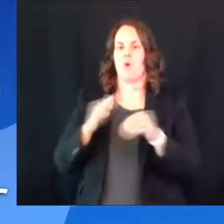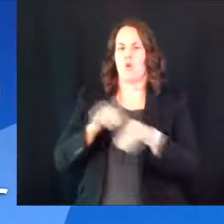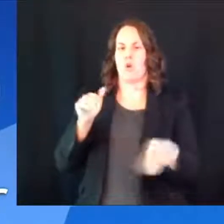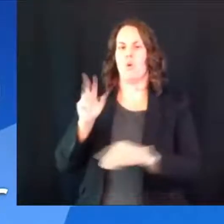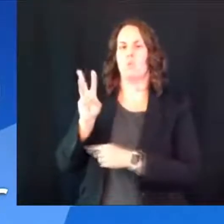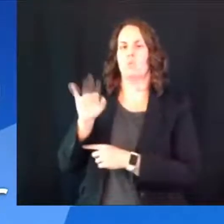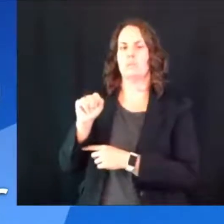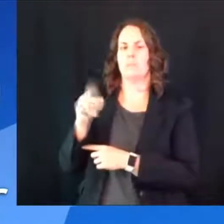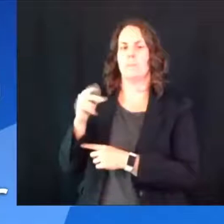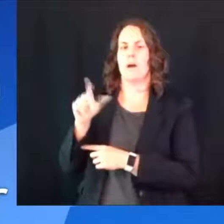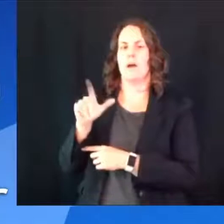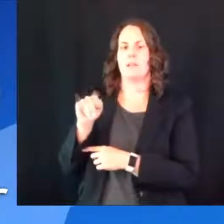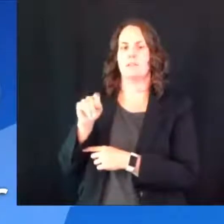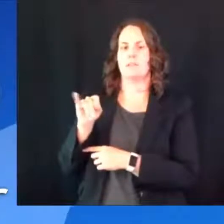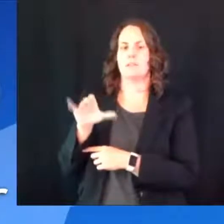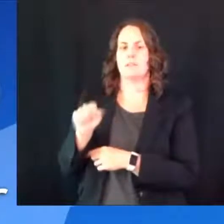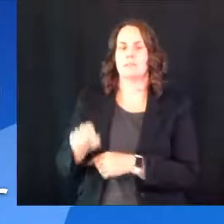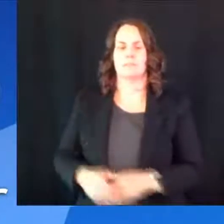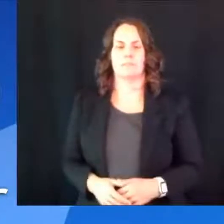Royce at WisPolitics.